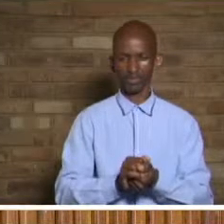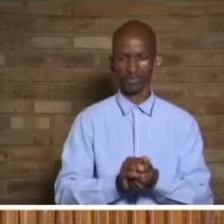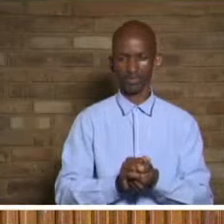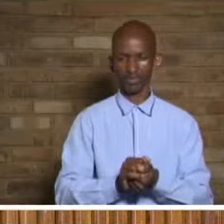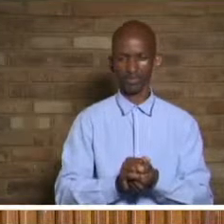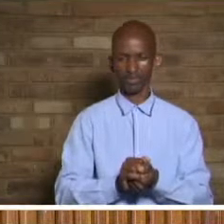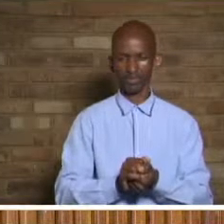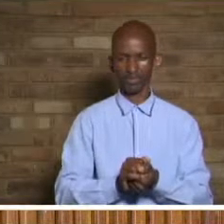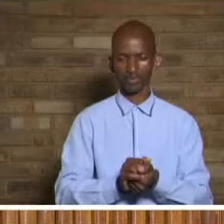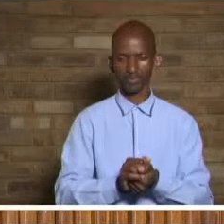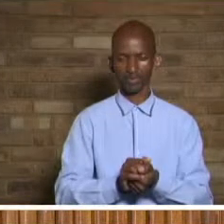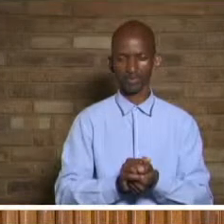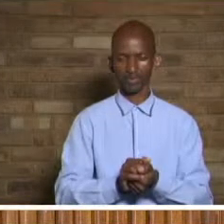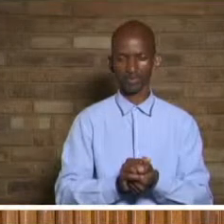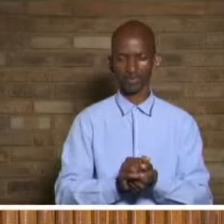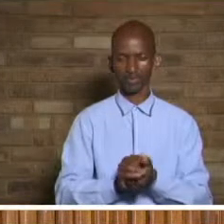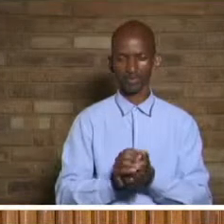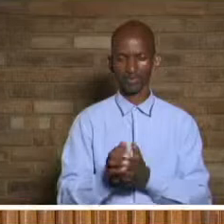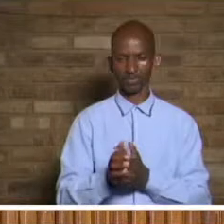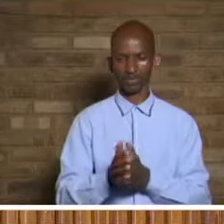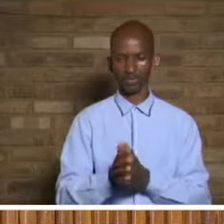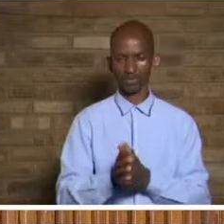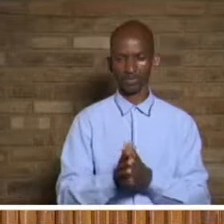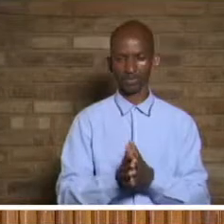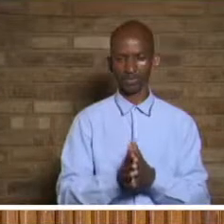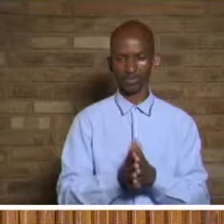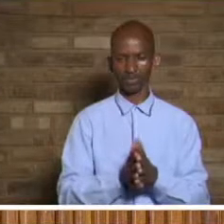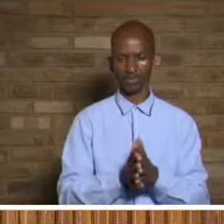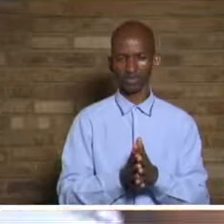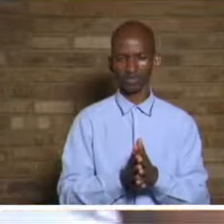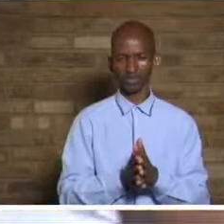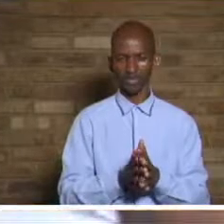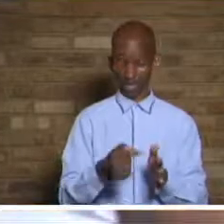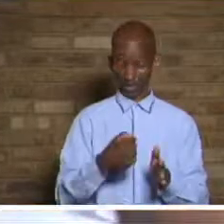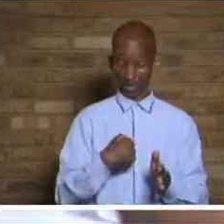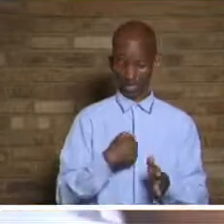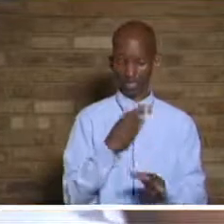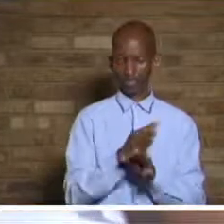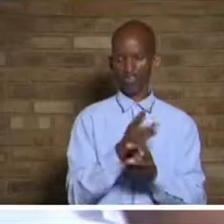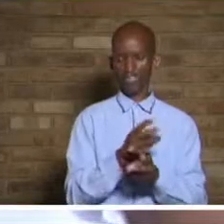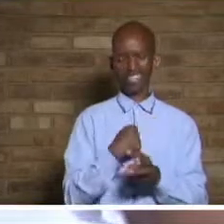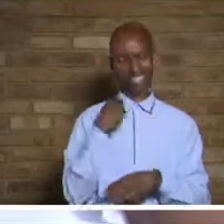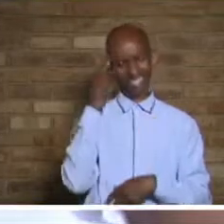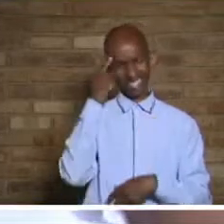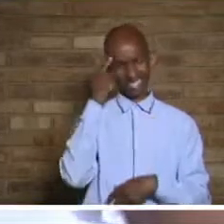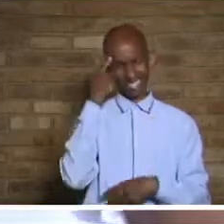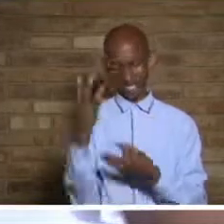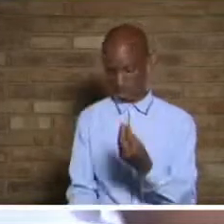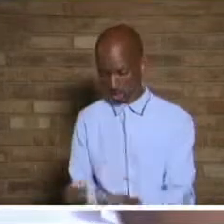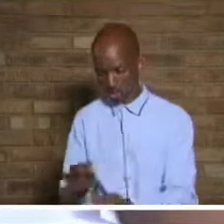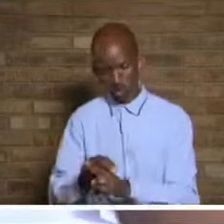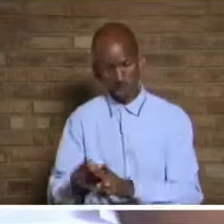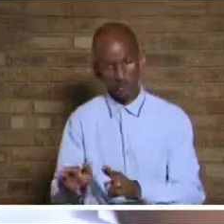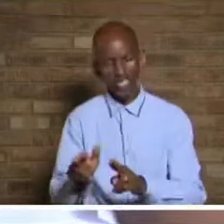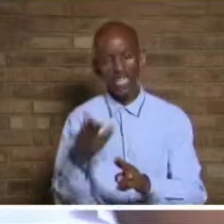kahle because sikhuluma ngabantwana abakwi secondary school. As a parent, I think our children don't get